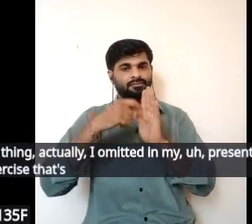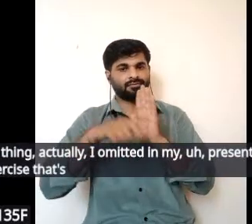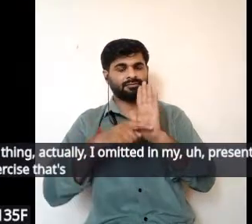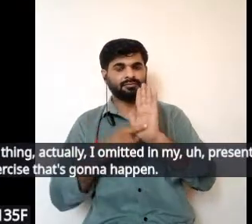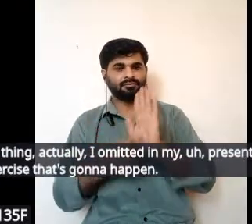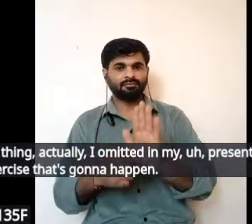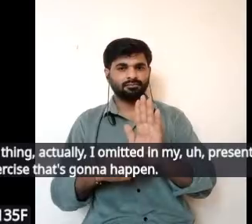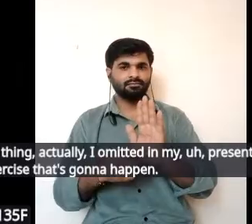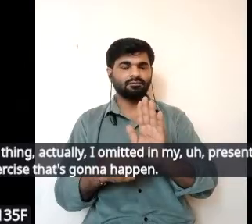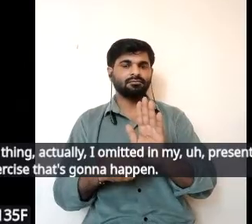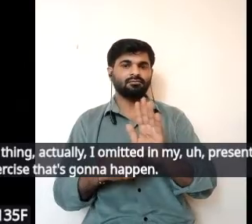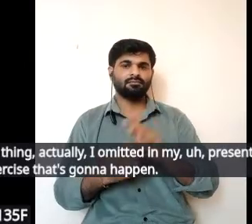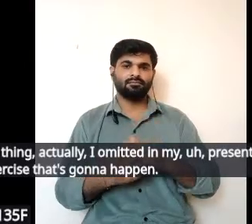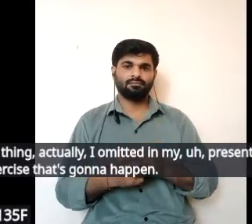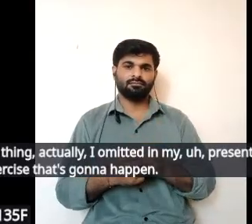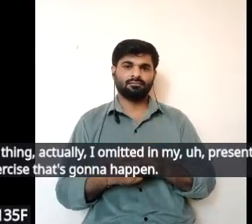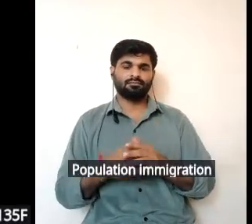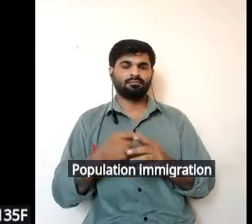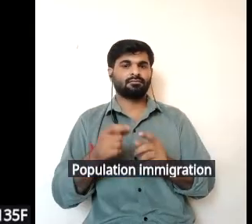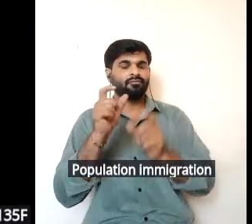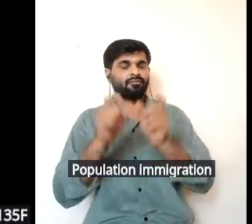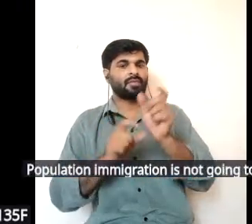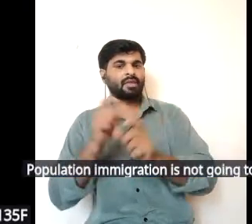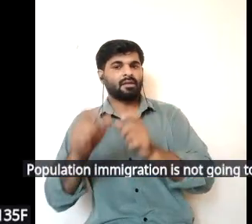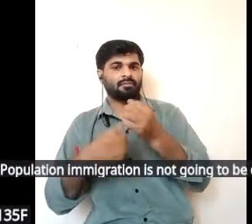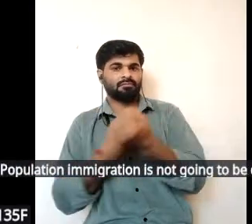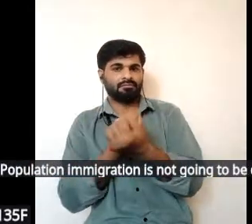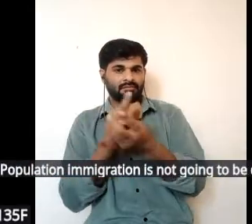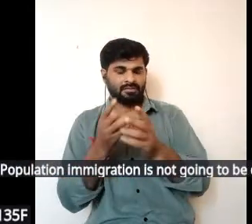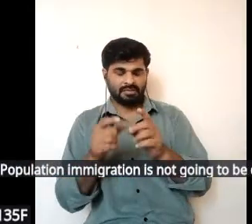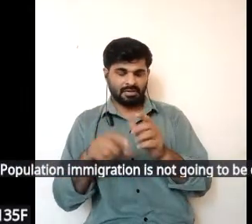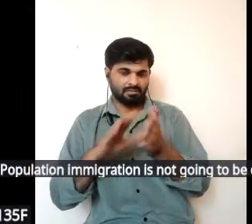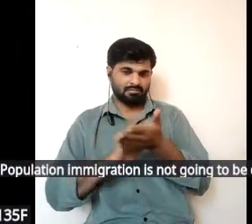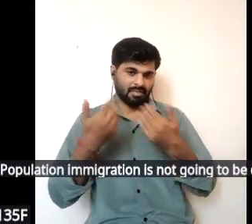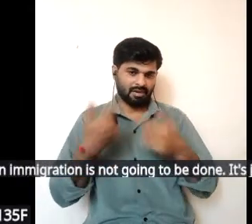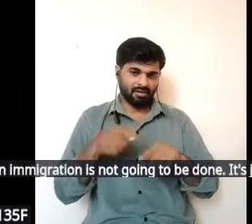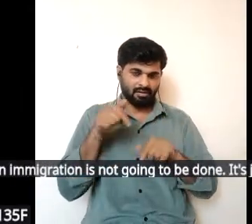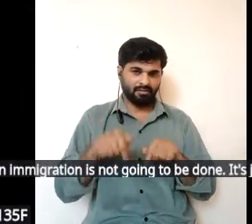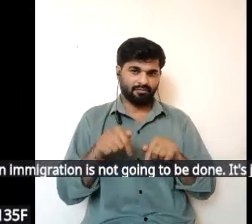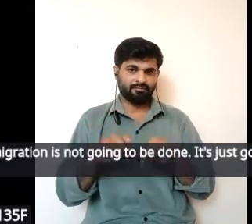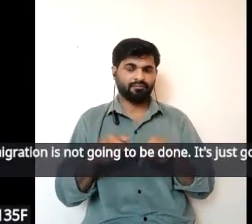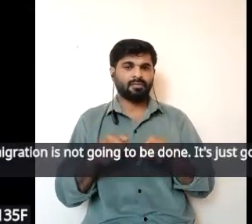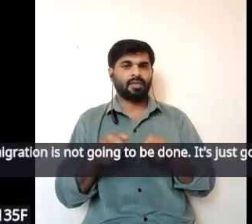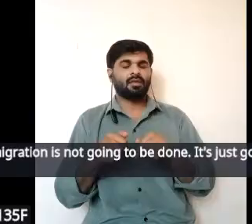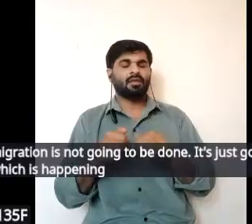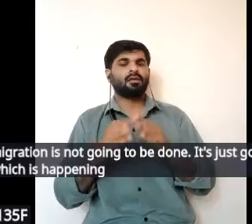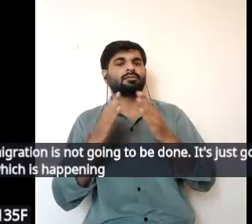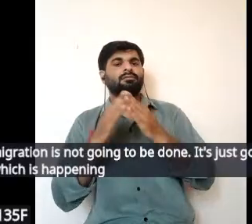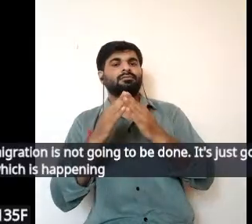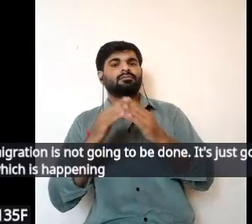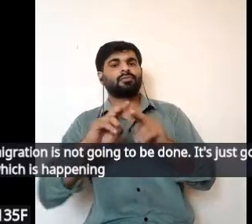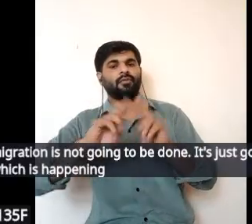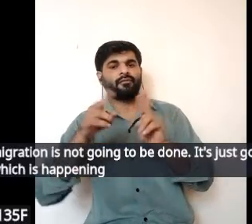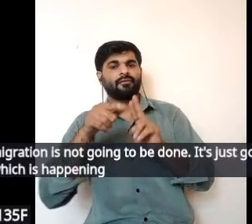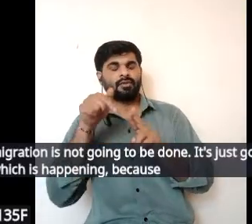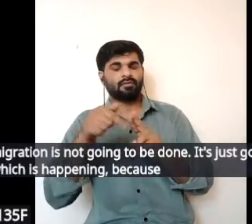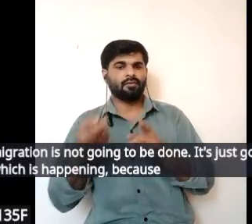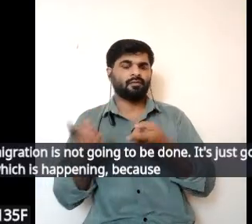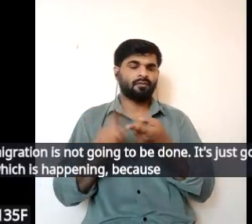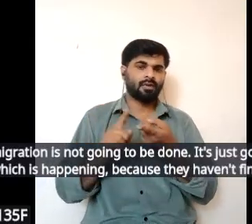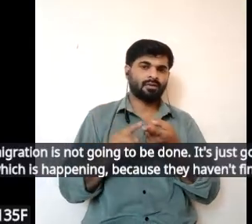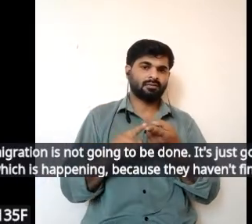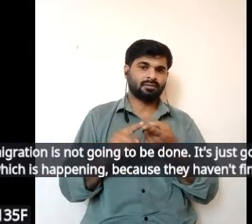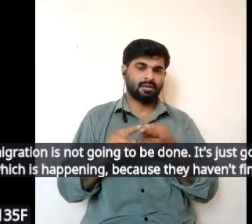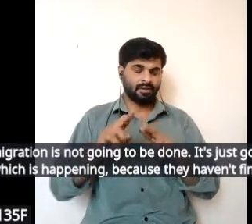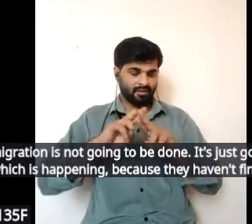happen, population enumeration is not going to be done. It's just going to be household enumeration, which is happening because they haven't finalized